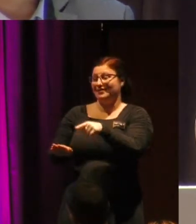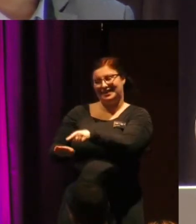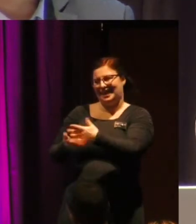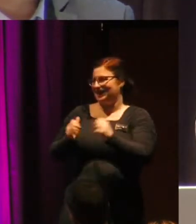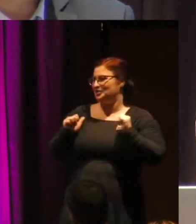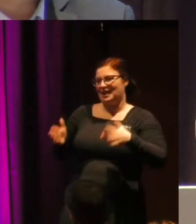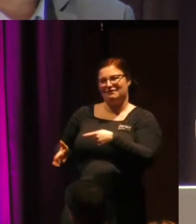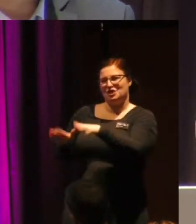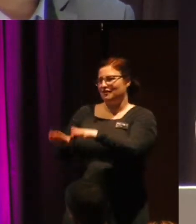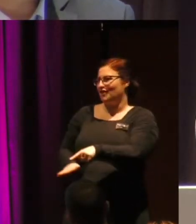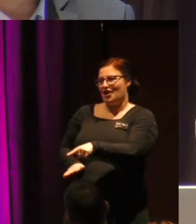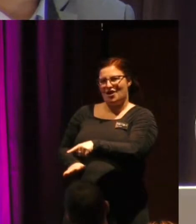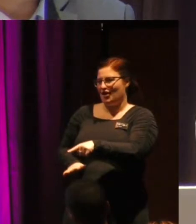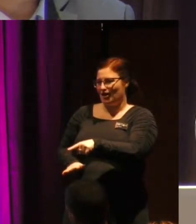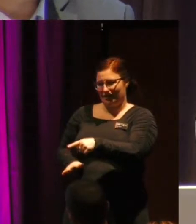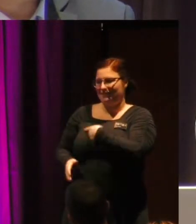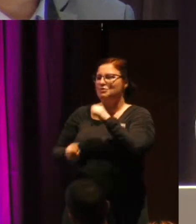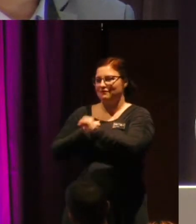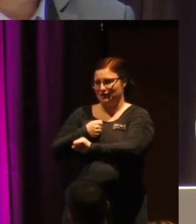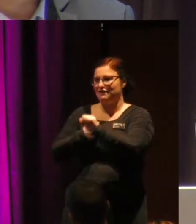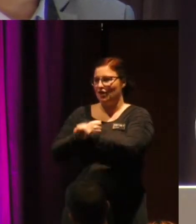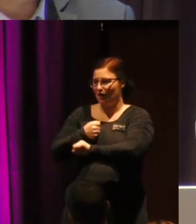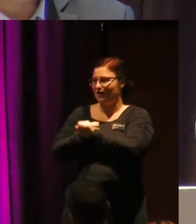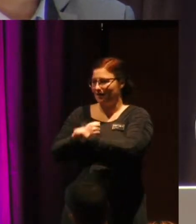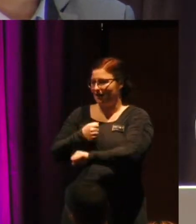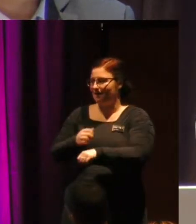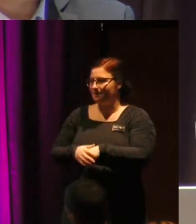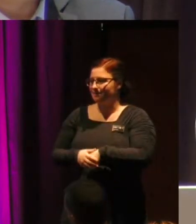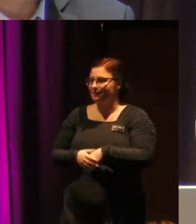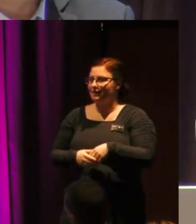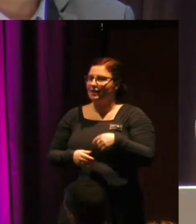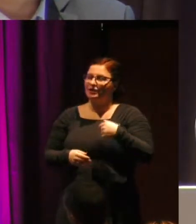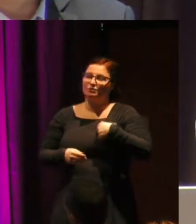mean, it's also, I would like to blame not only the